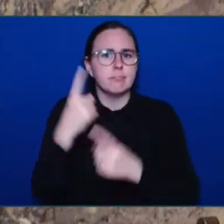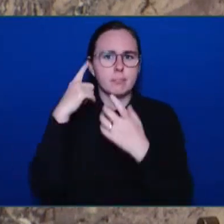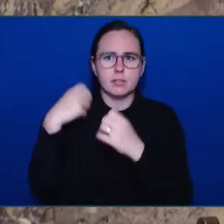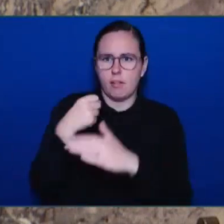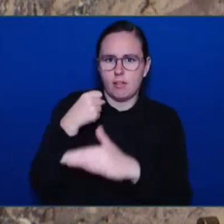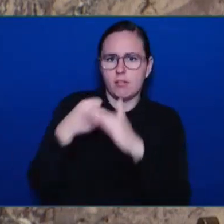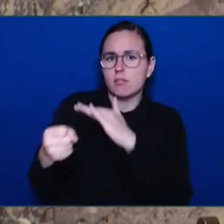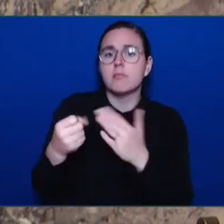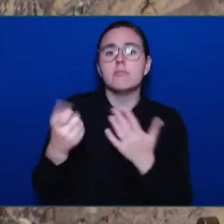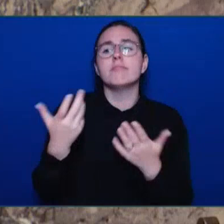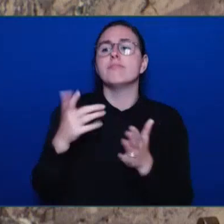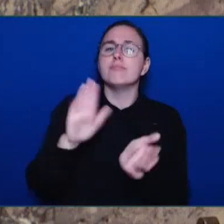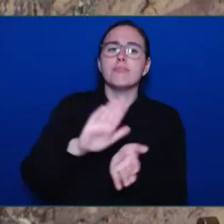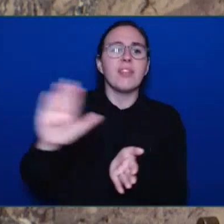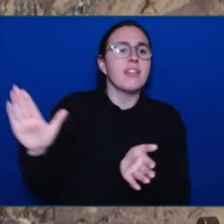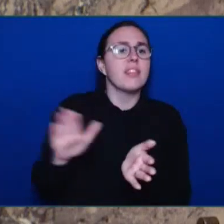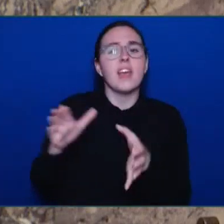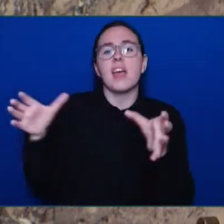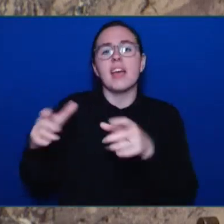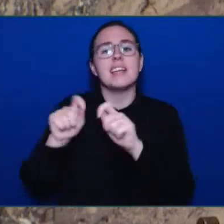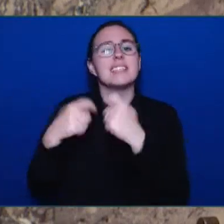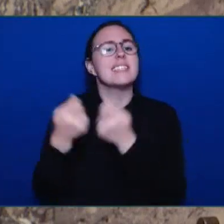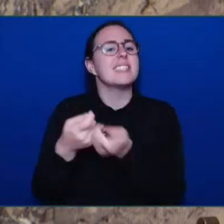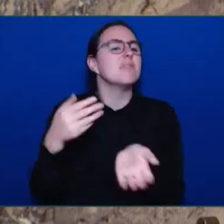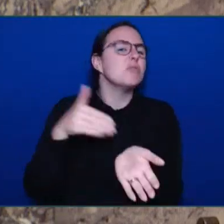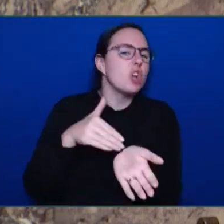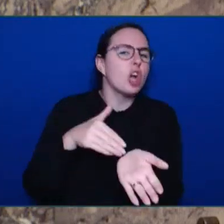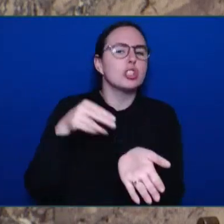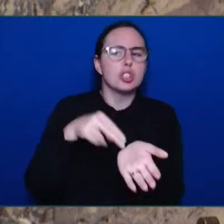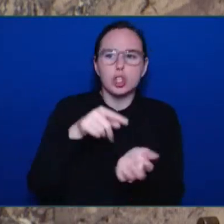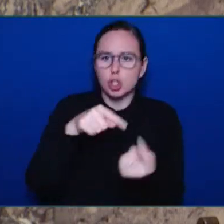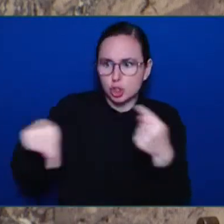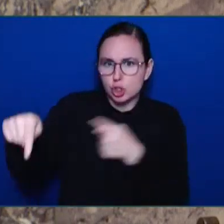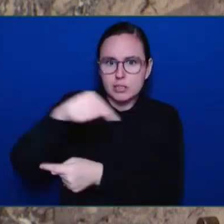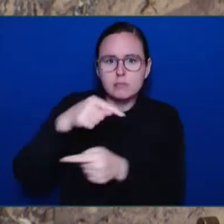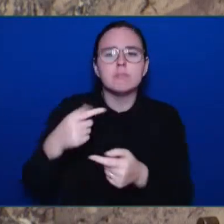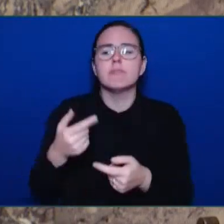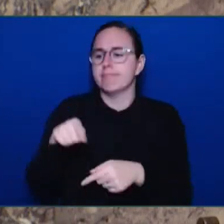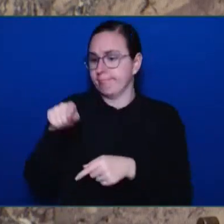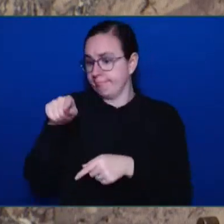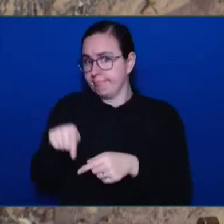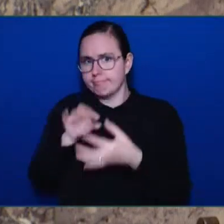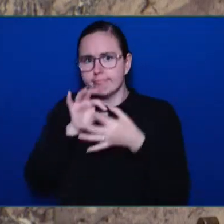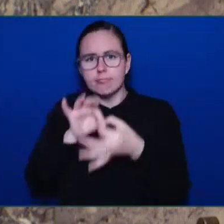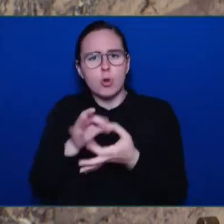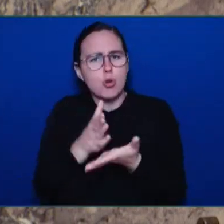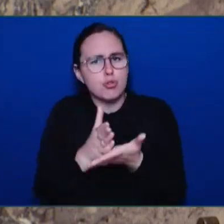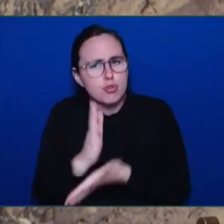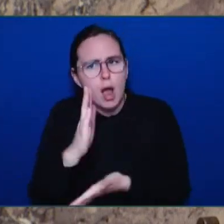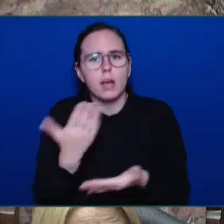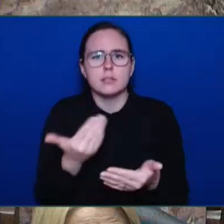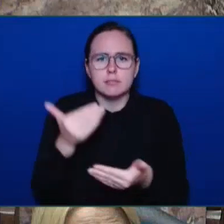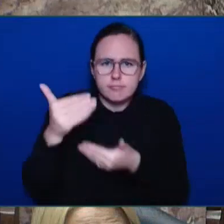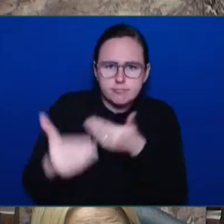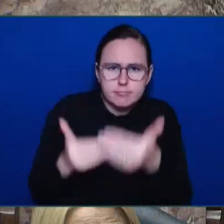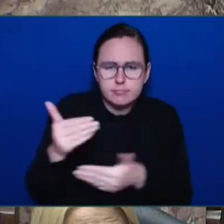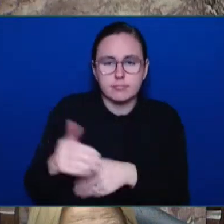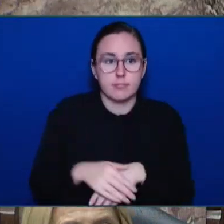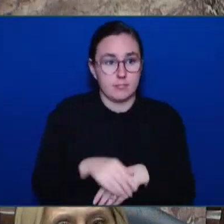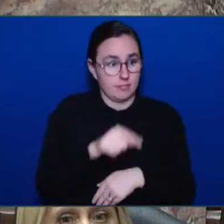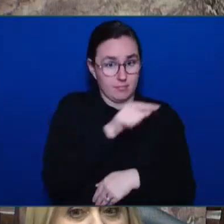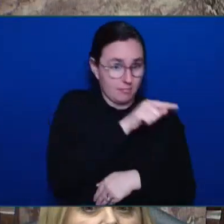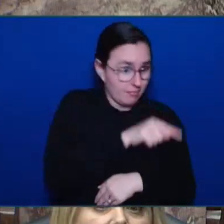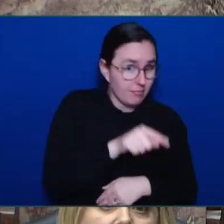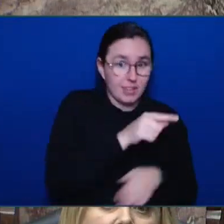recommended, in order to ensure that individuals who are receiving that care have appropriate rights advice. Members. We are